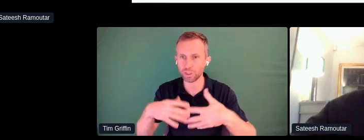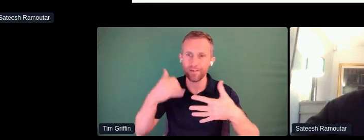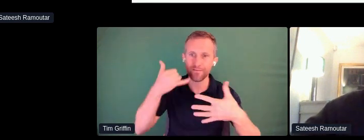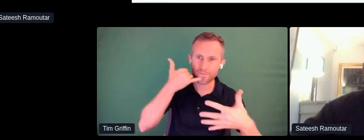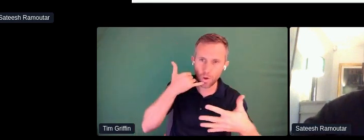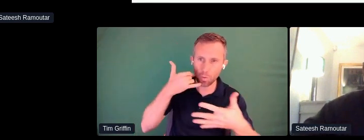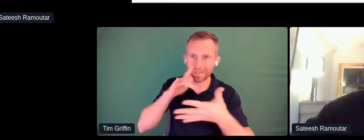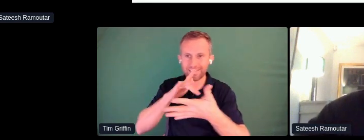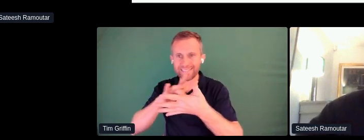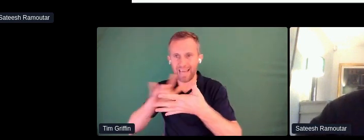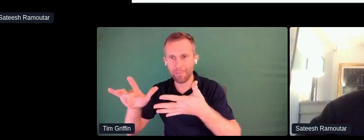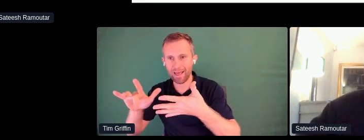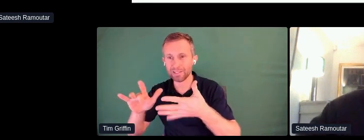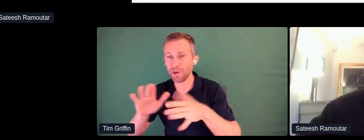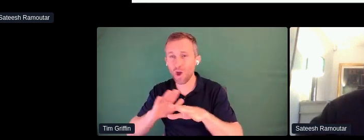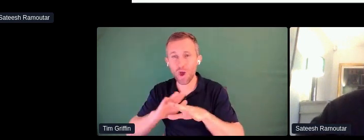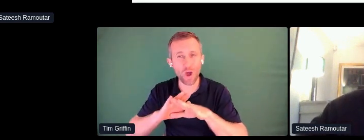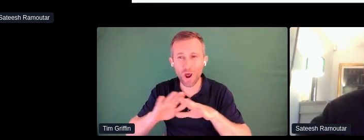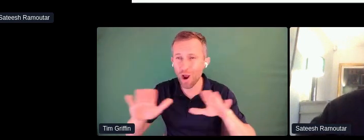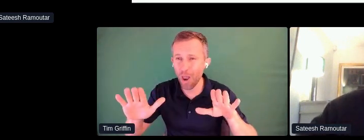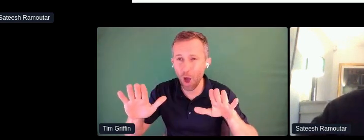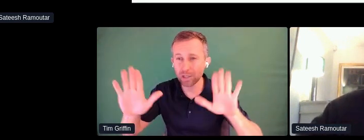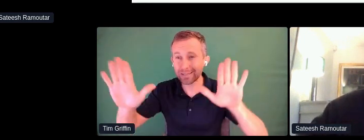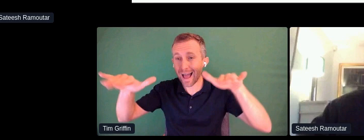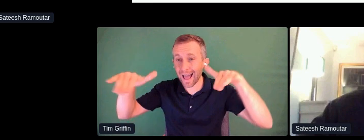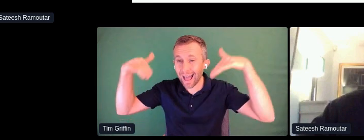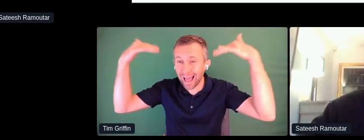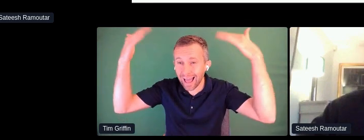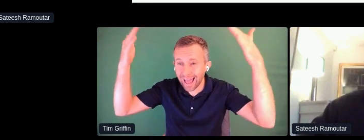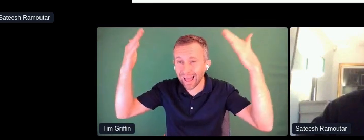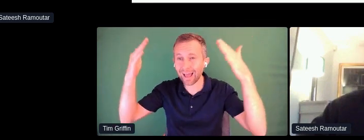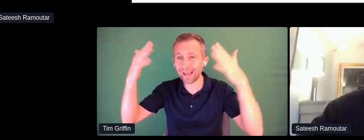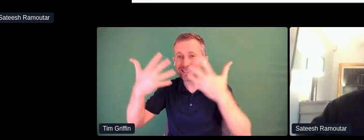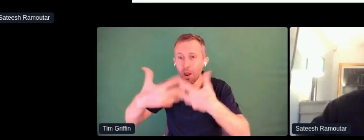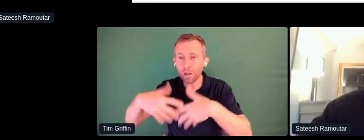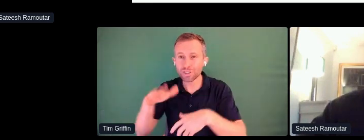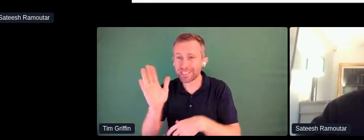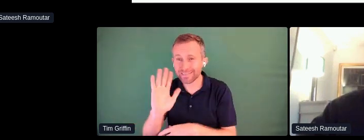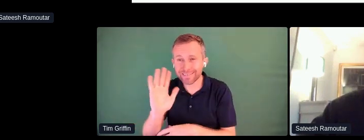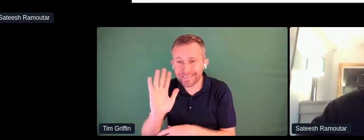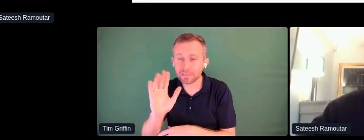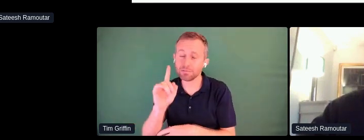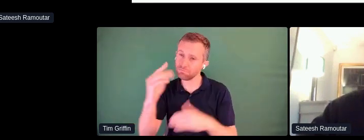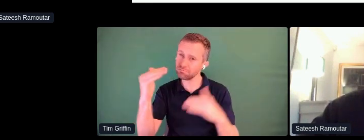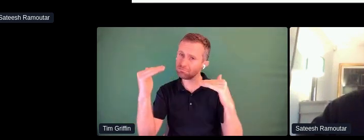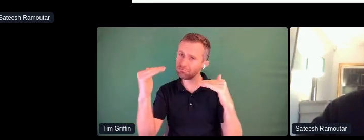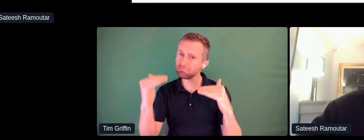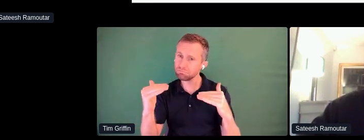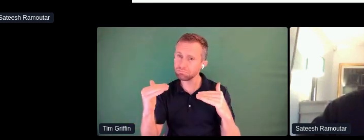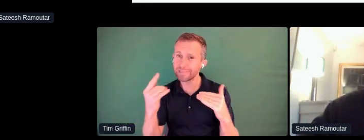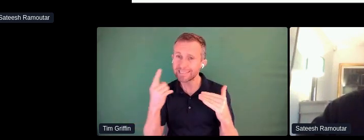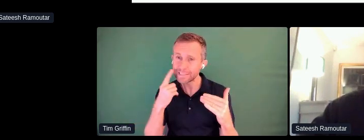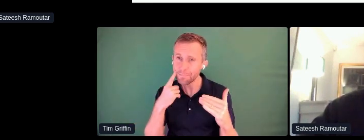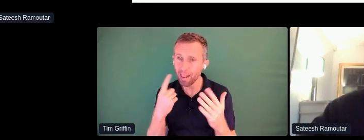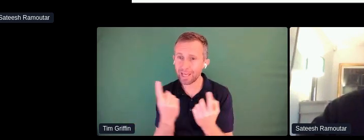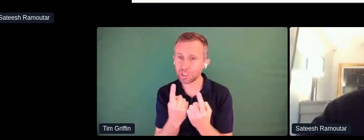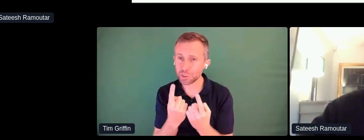not rocket science. It's fairly straightforward, simple things, but they can be major barriers and major